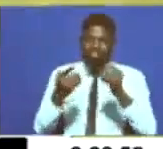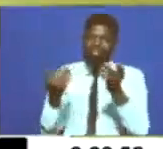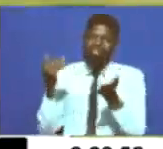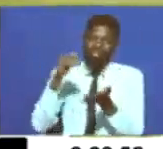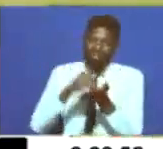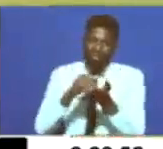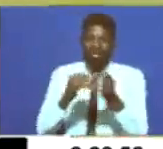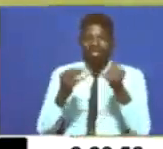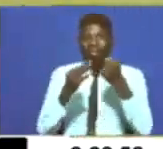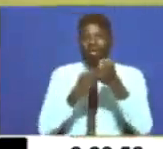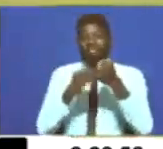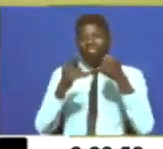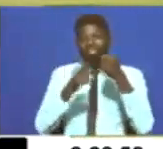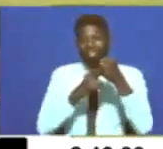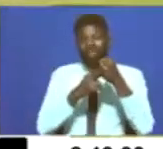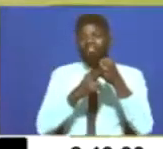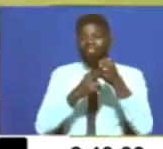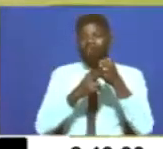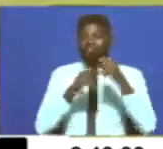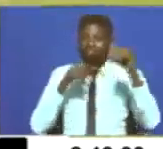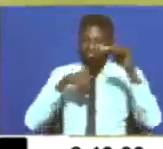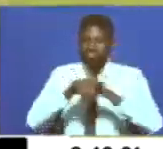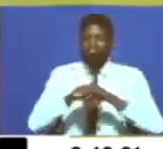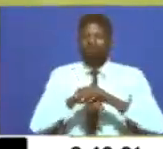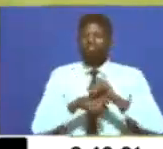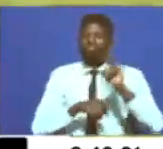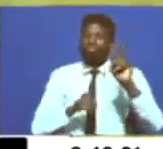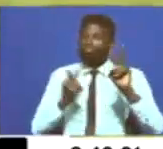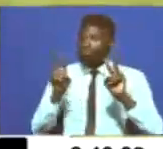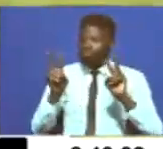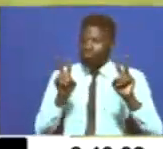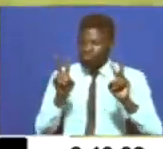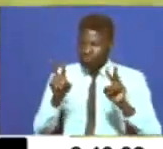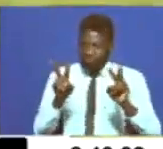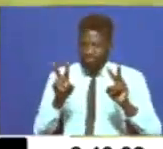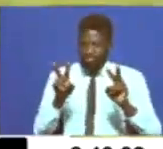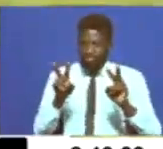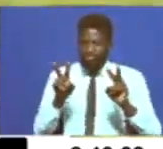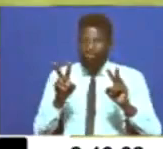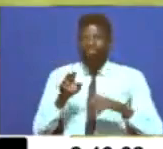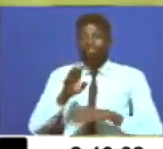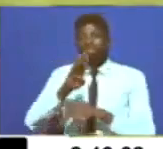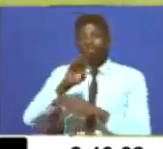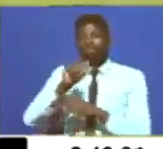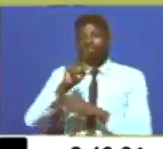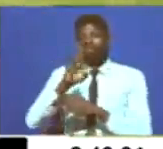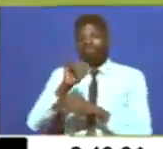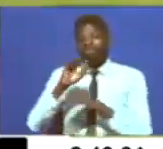minute as the two sides shared the points at the final whistle. Bandari remain